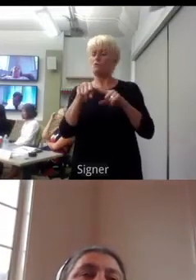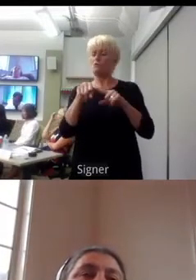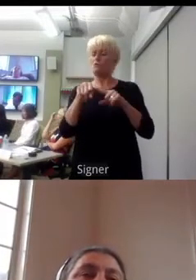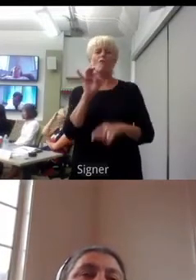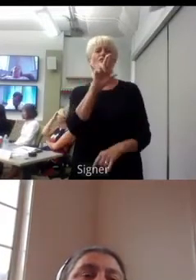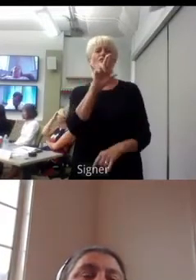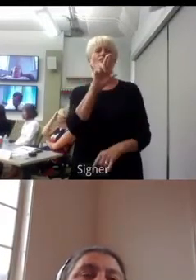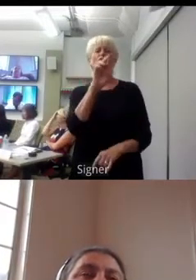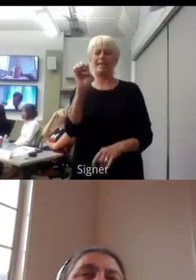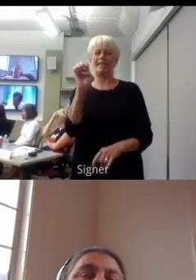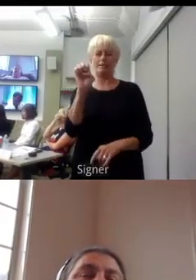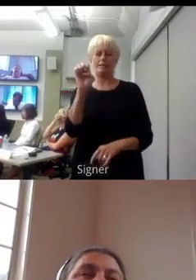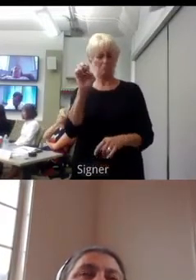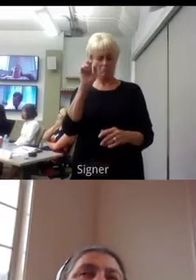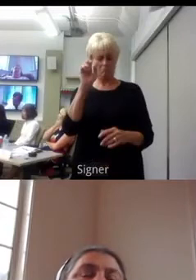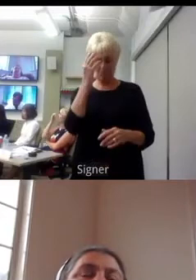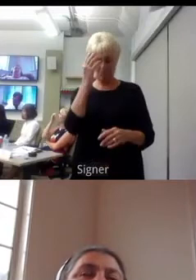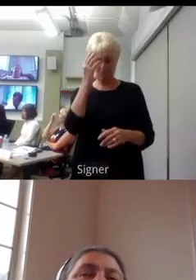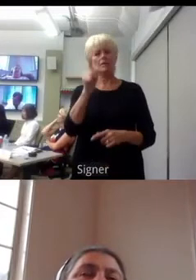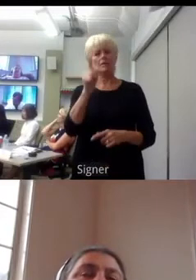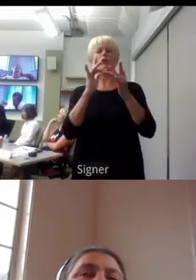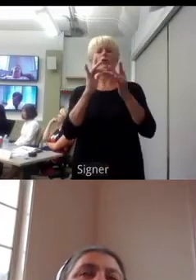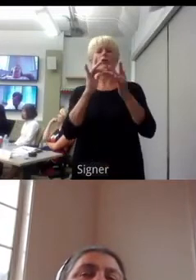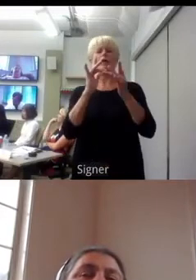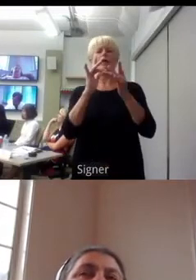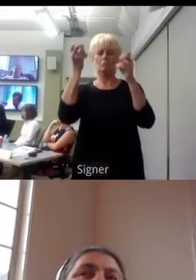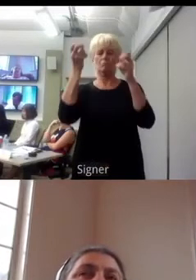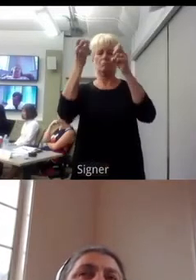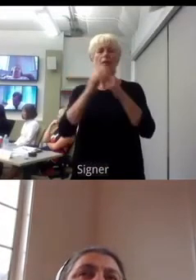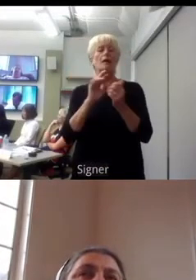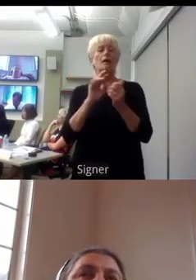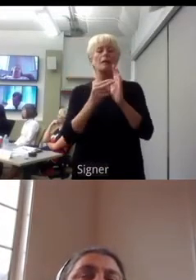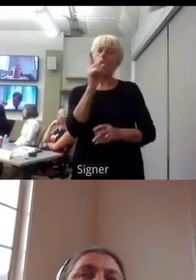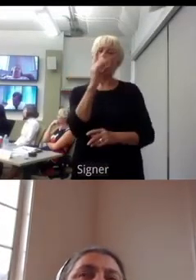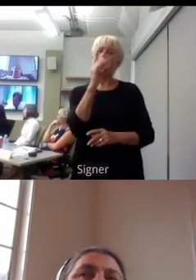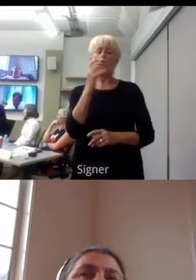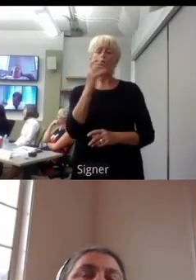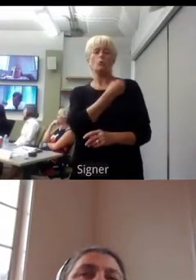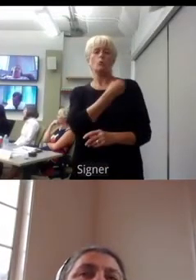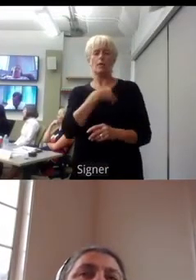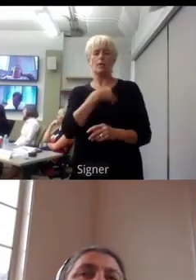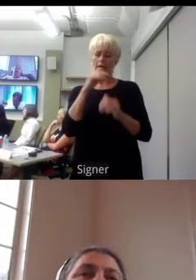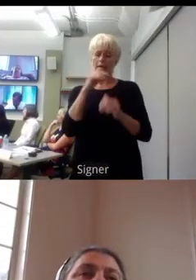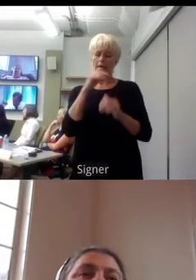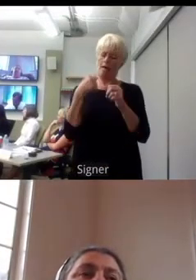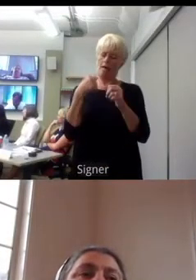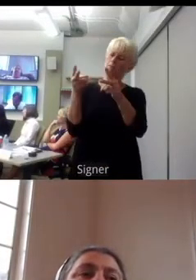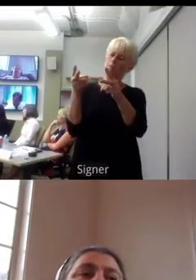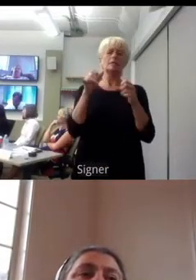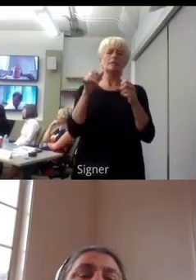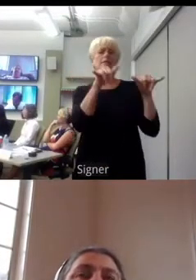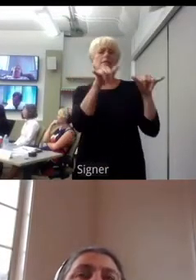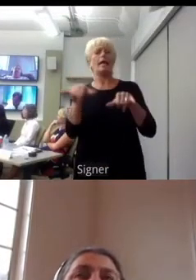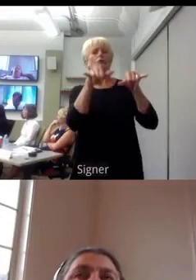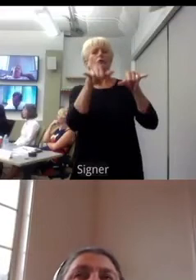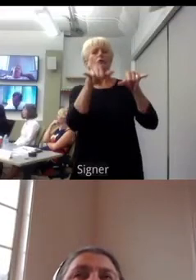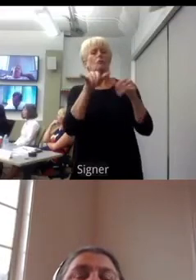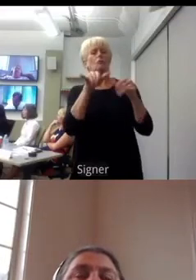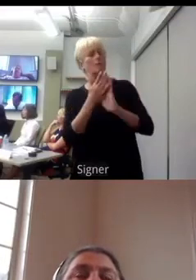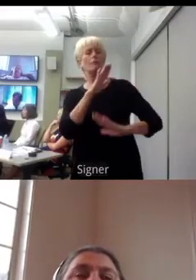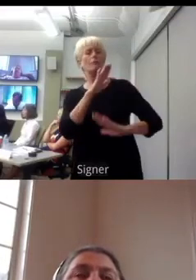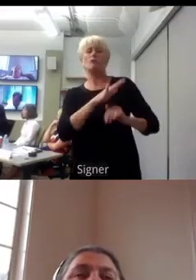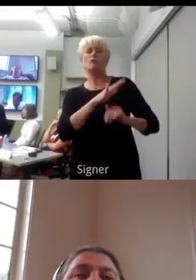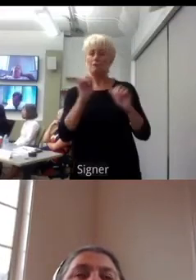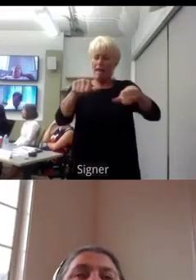than 100 communities to date to adopt their standards as their own standards. And these accessibility standards